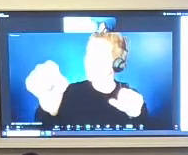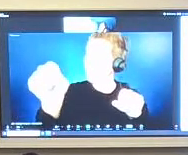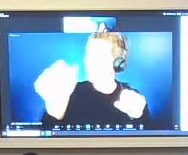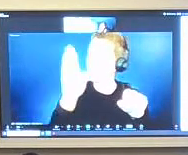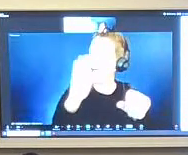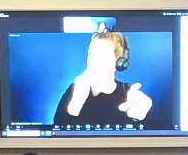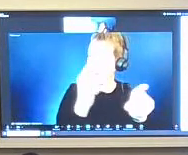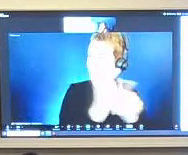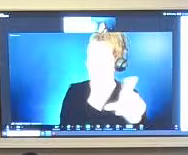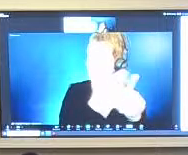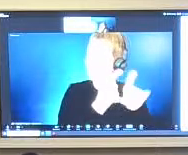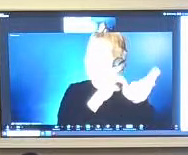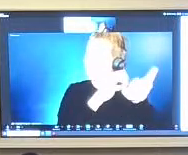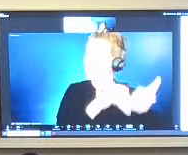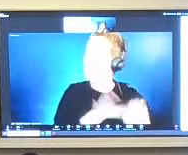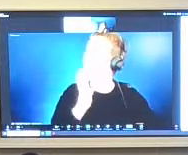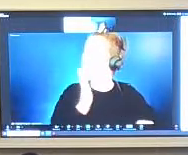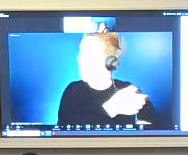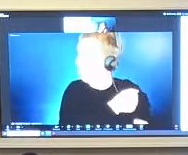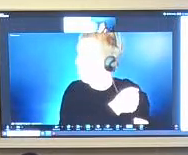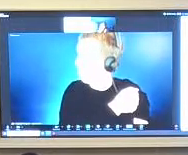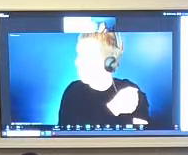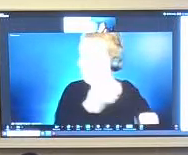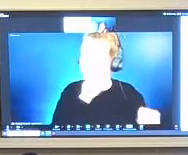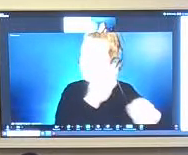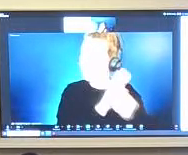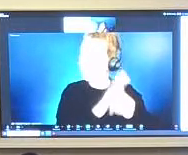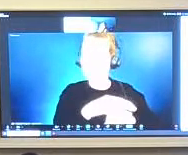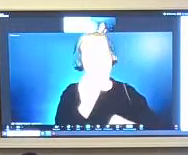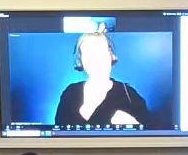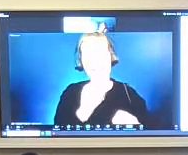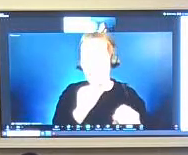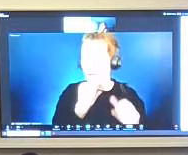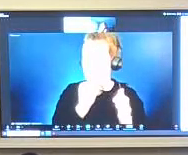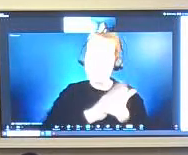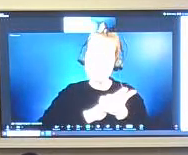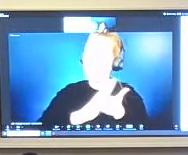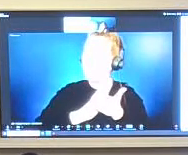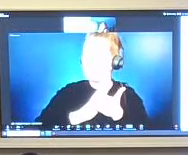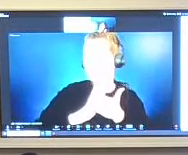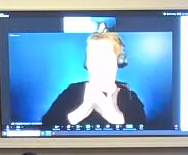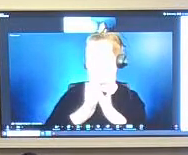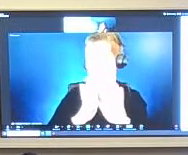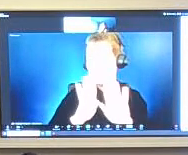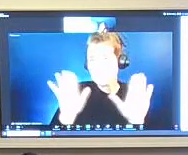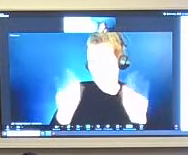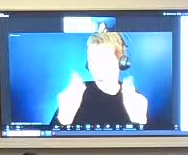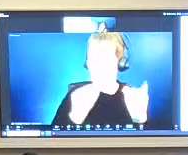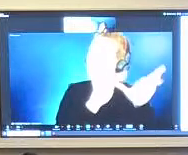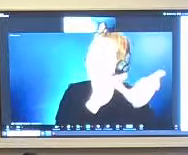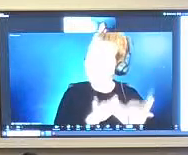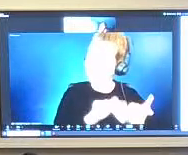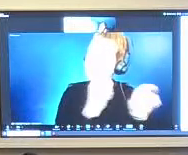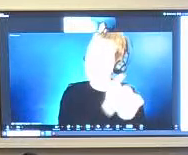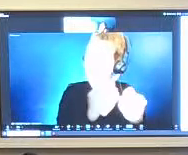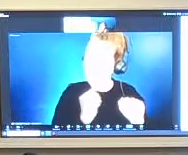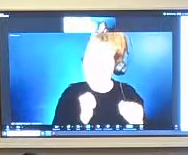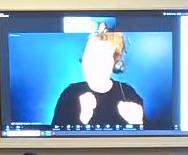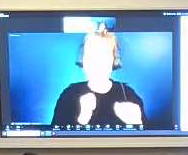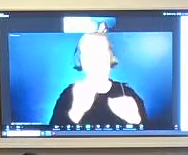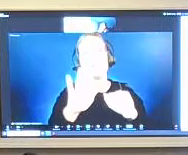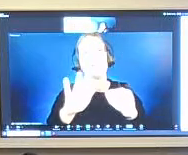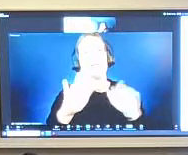like minutes, yes. I'm not gonna do it nice and pretty. And then at the next meeting, we'll prioritize